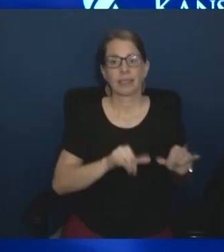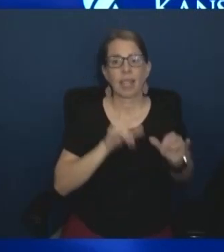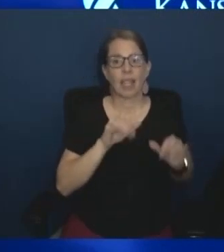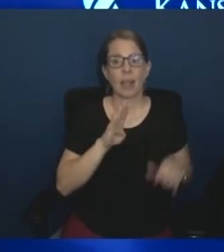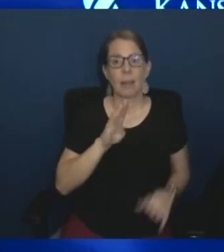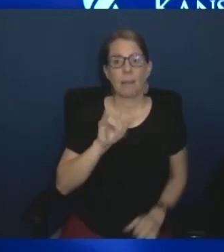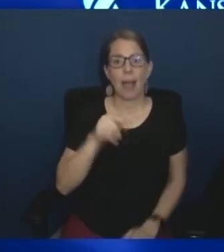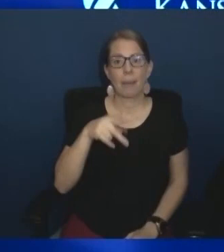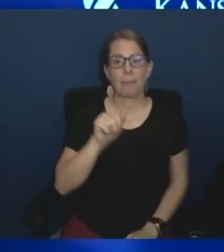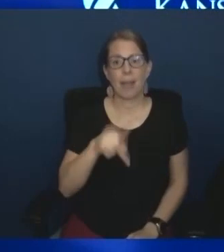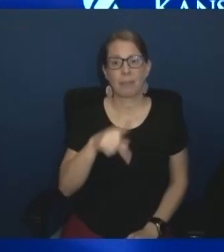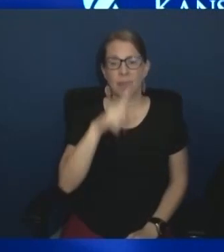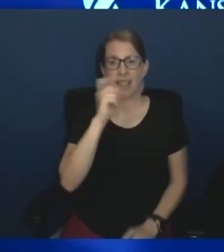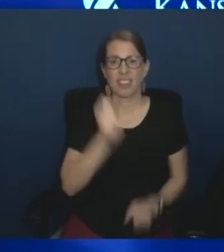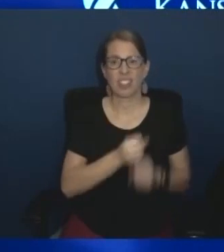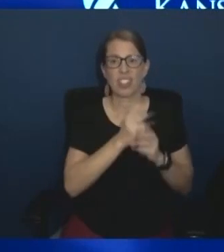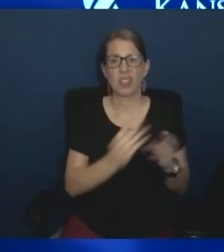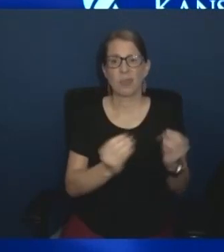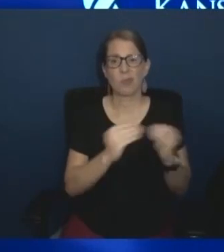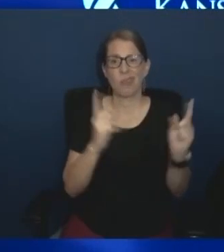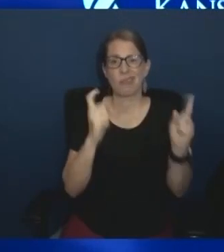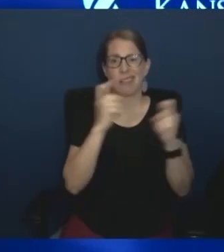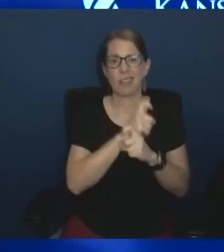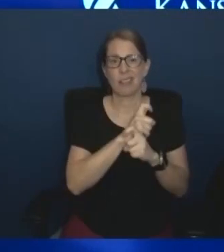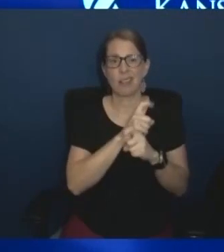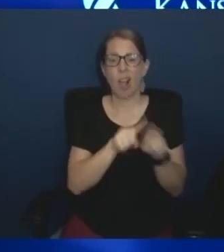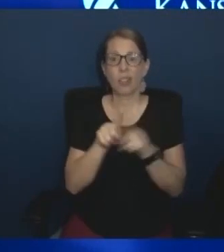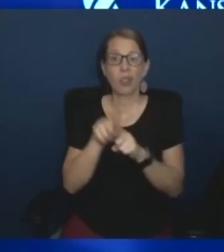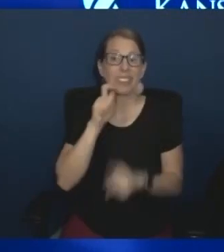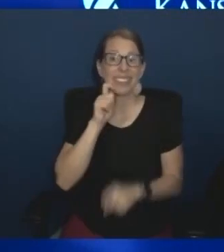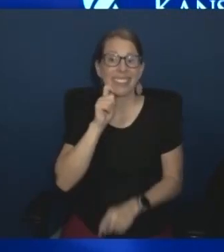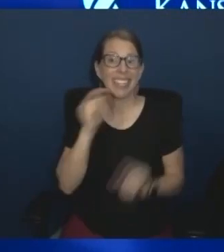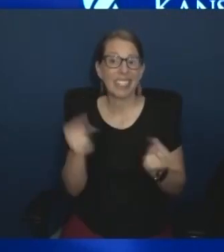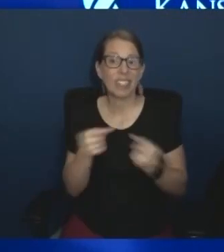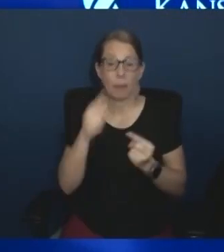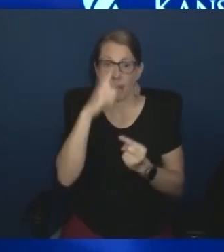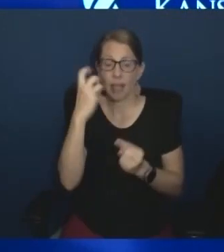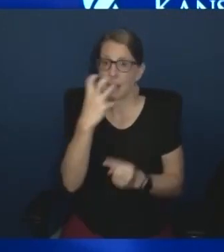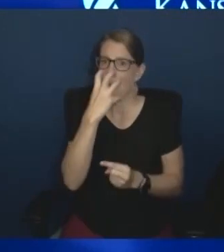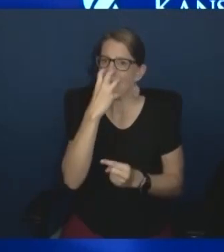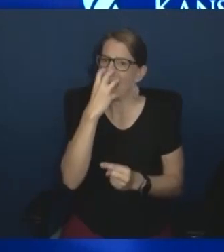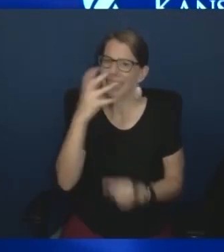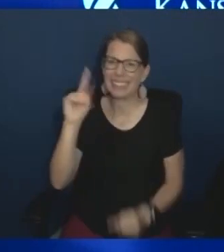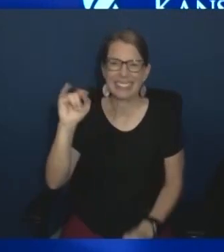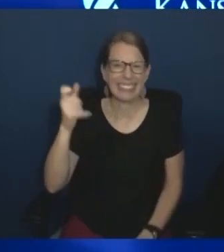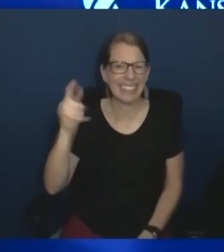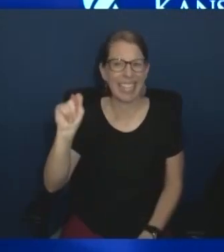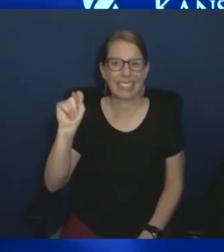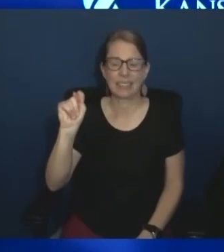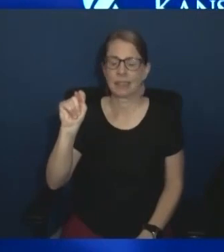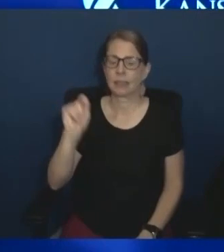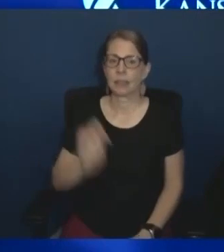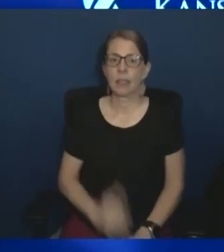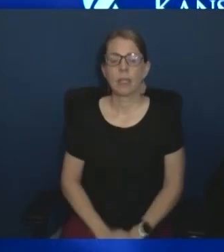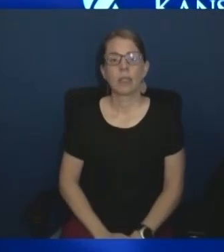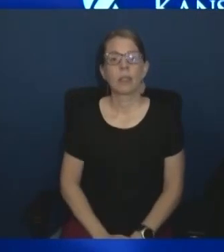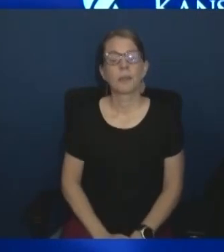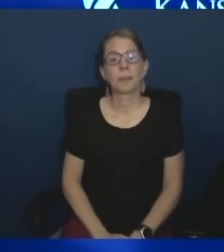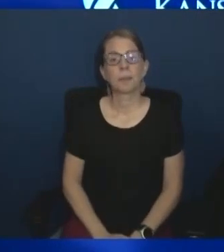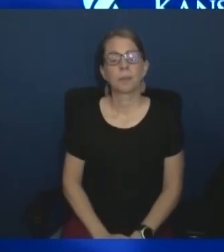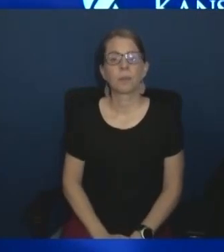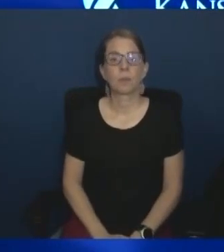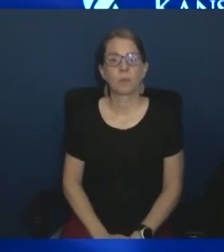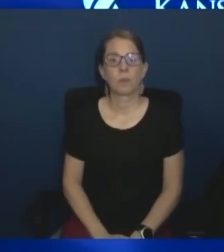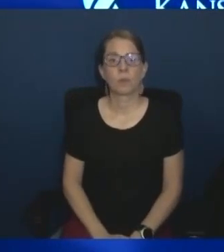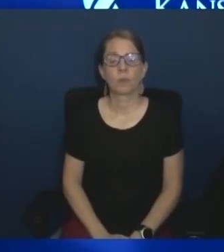more complications and also like skin injuries because the mask is so tight on them as well. And I feel like once as we get them